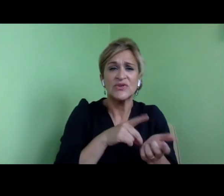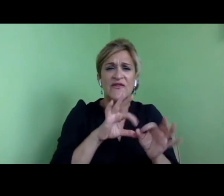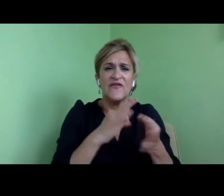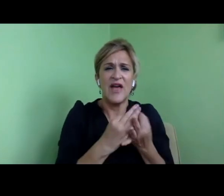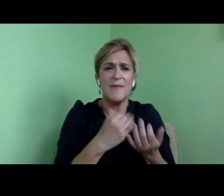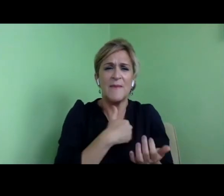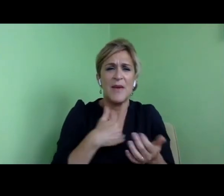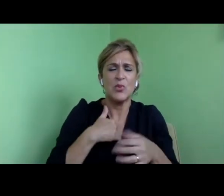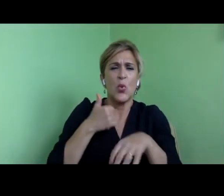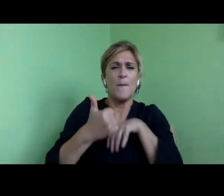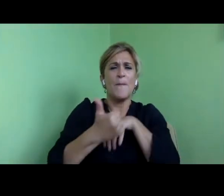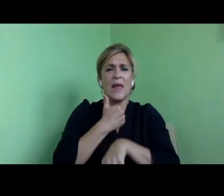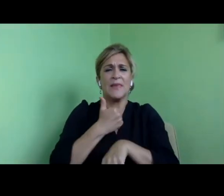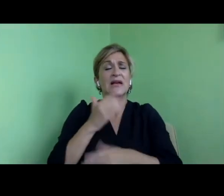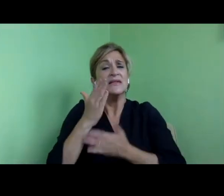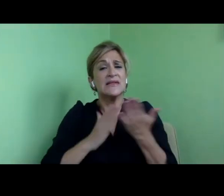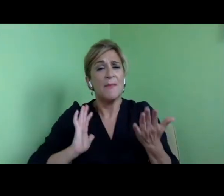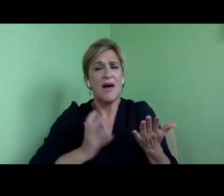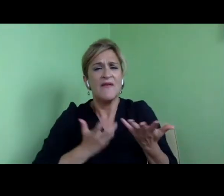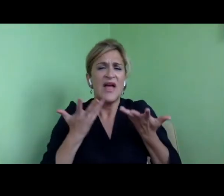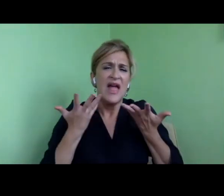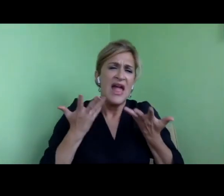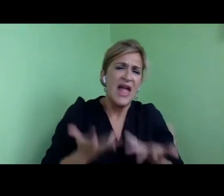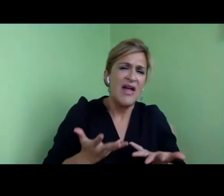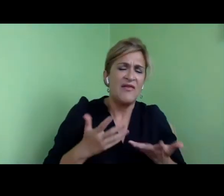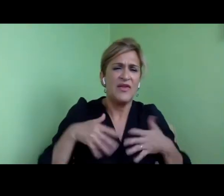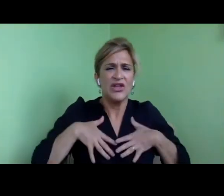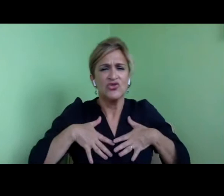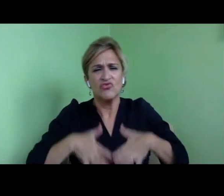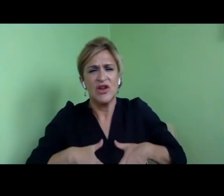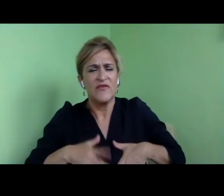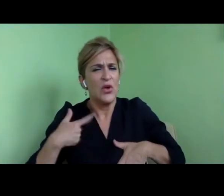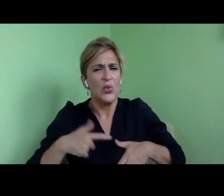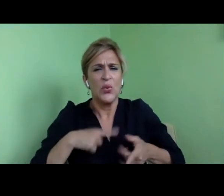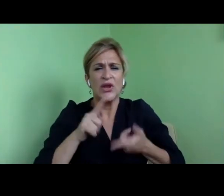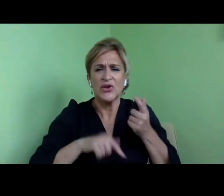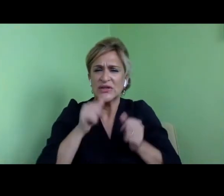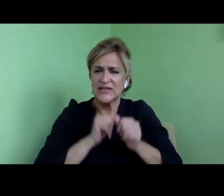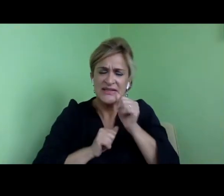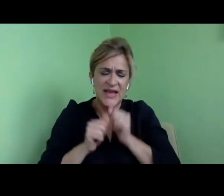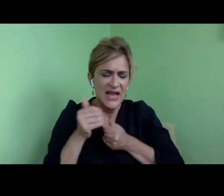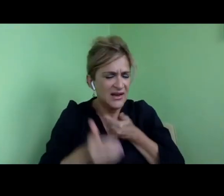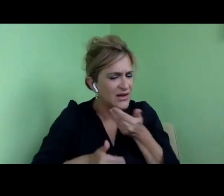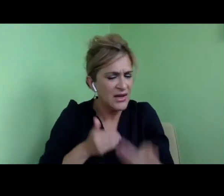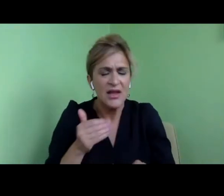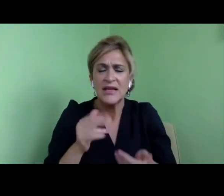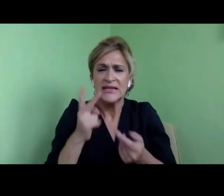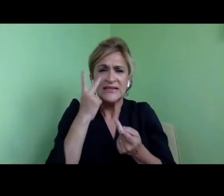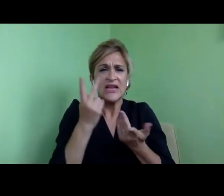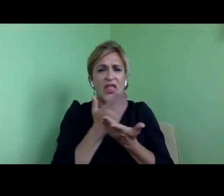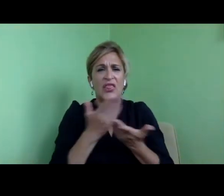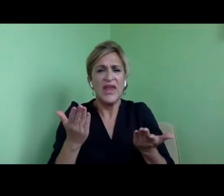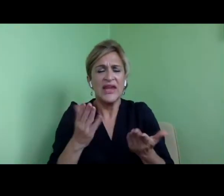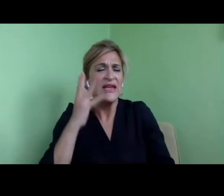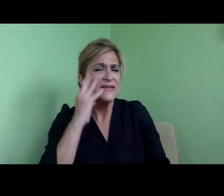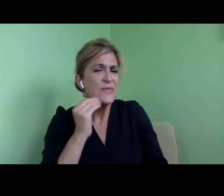of us were so grief-soaked and waterlogged we couldn't take one more step. Haven't seen things and experienced